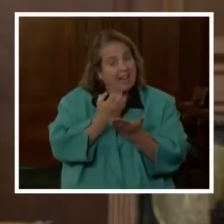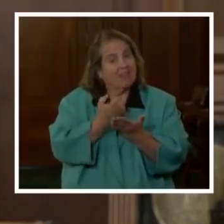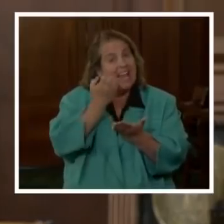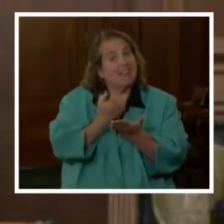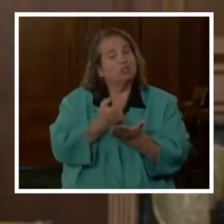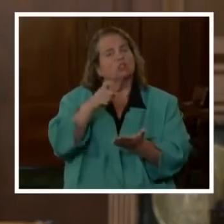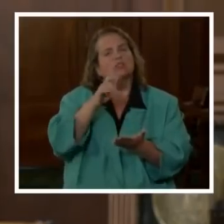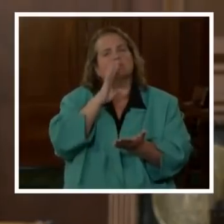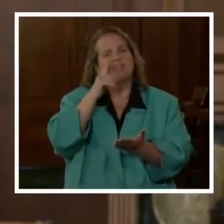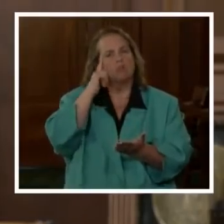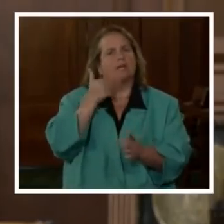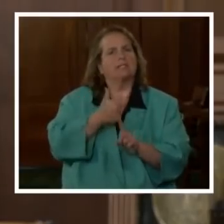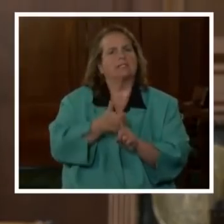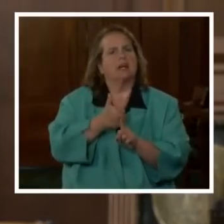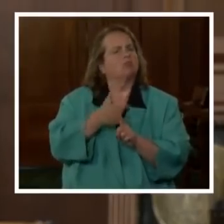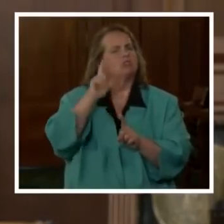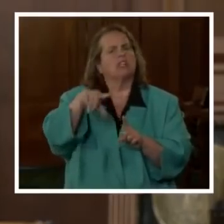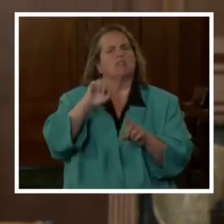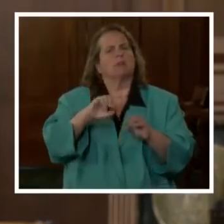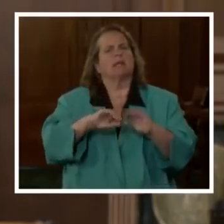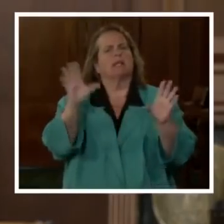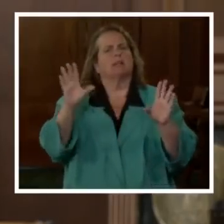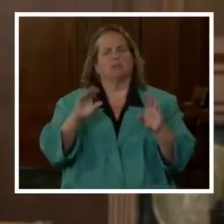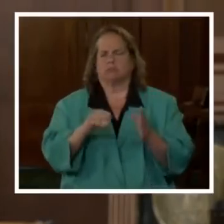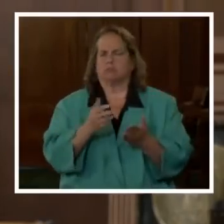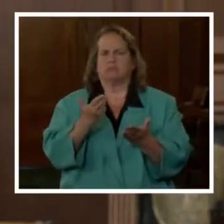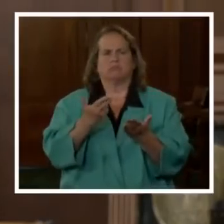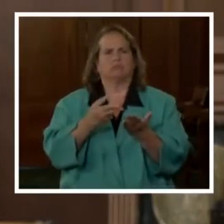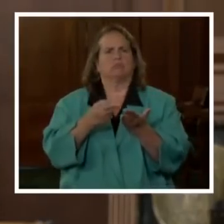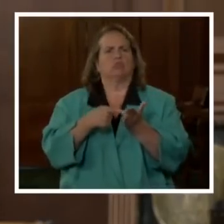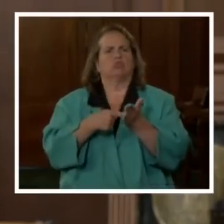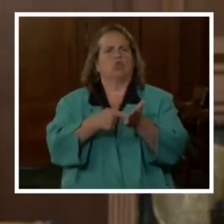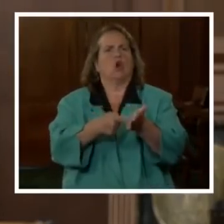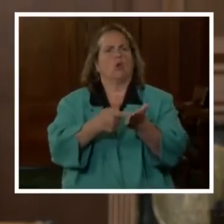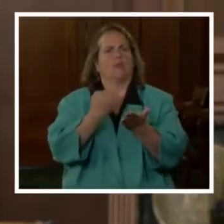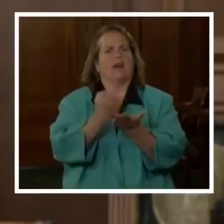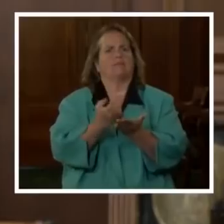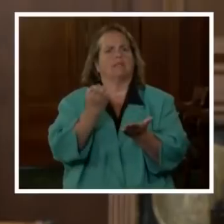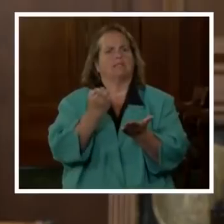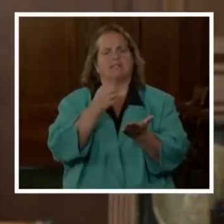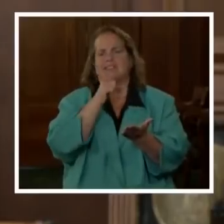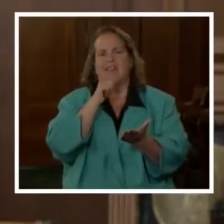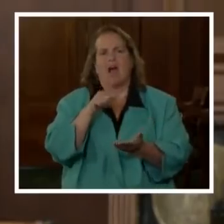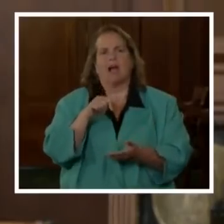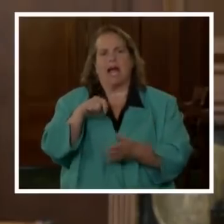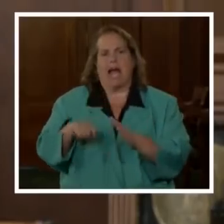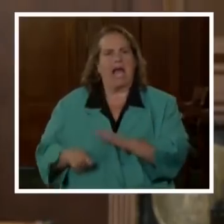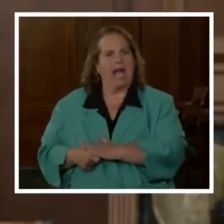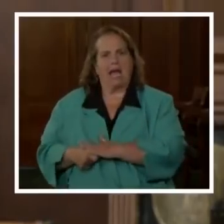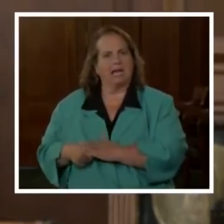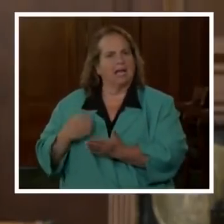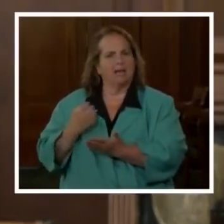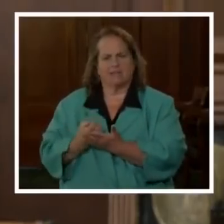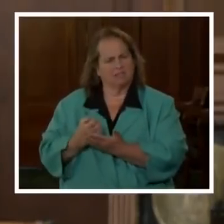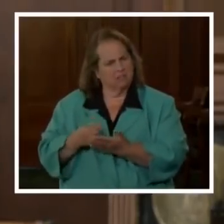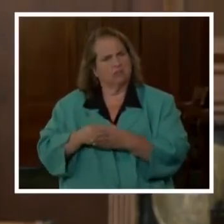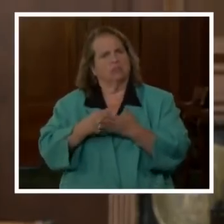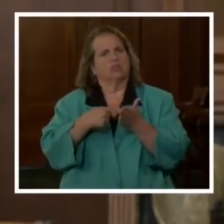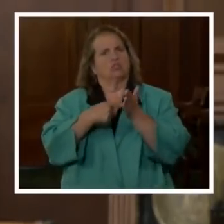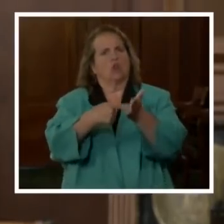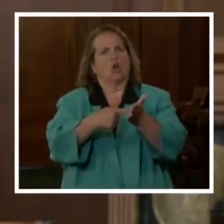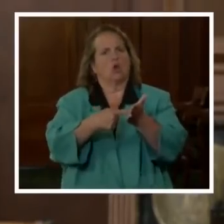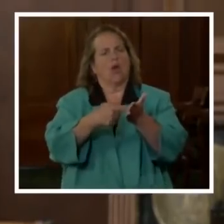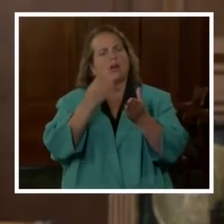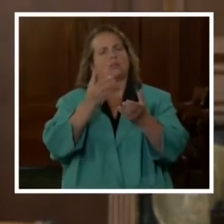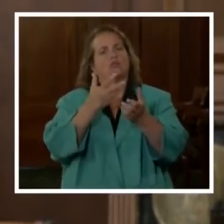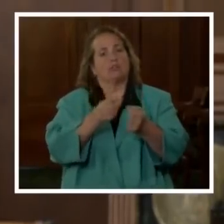for itself. You just got to be transparent with that evidence and not holding it back and trusting the people of Kentucky.